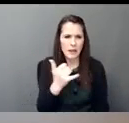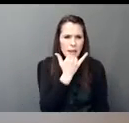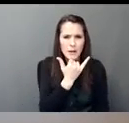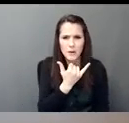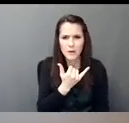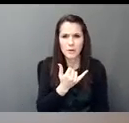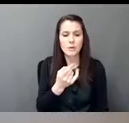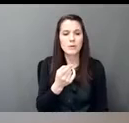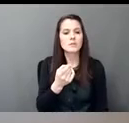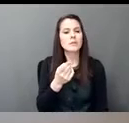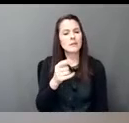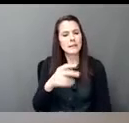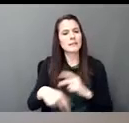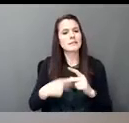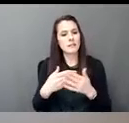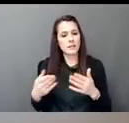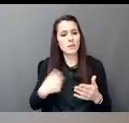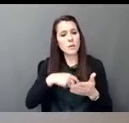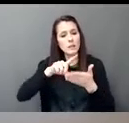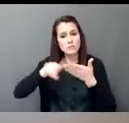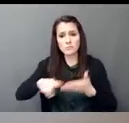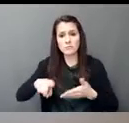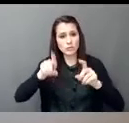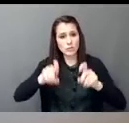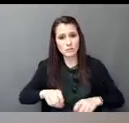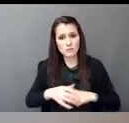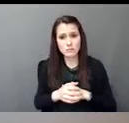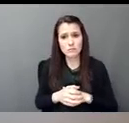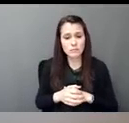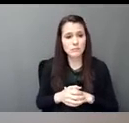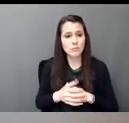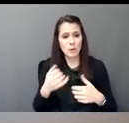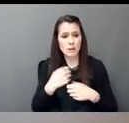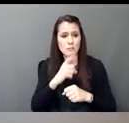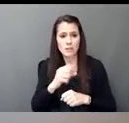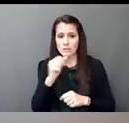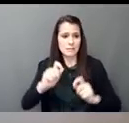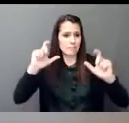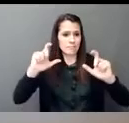of things, we check for this. We want to make sure that this doesn't happen.